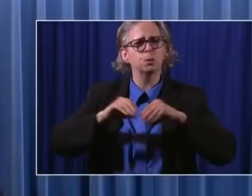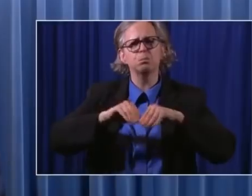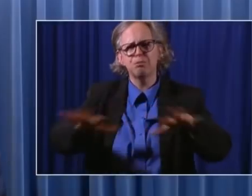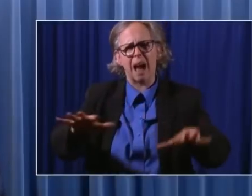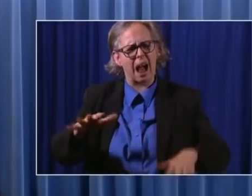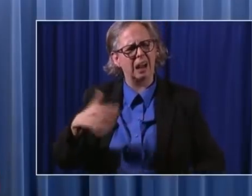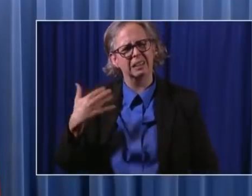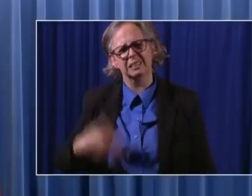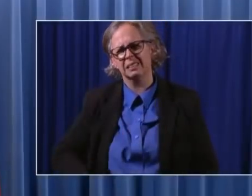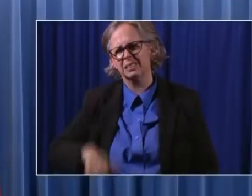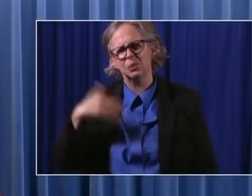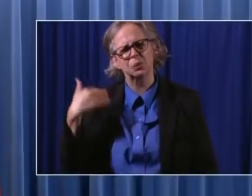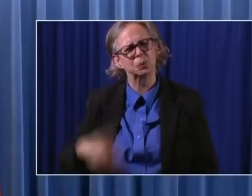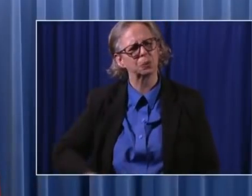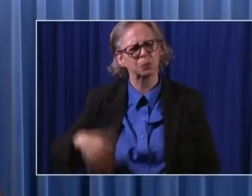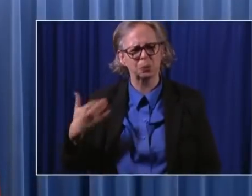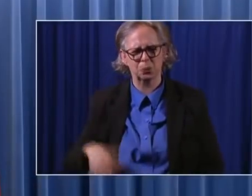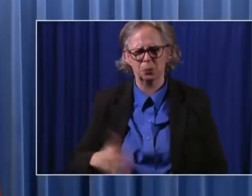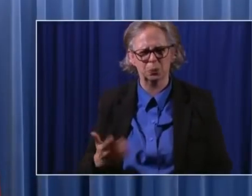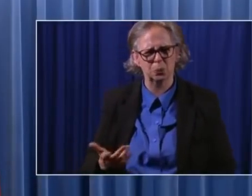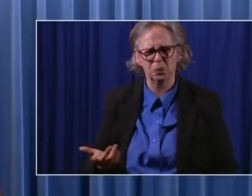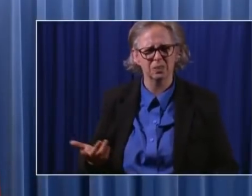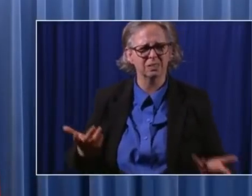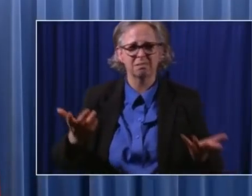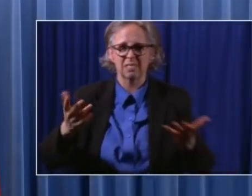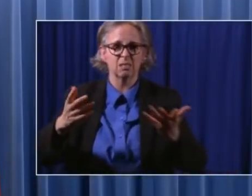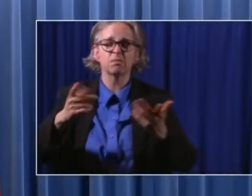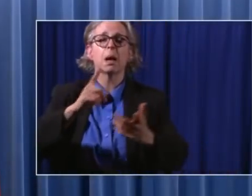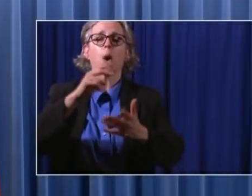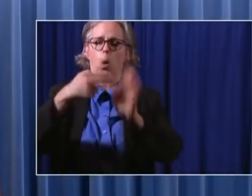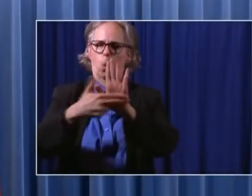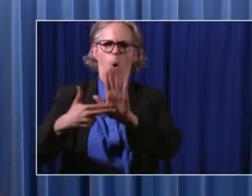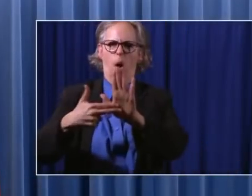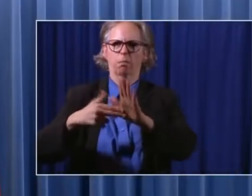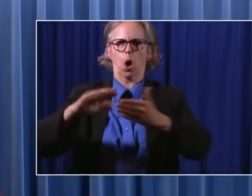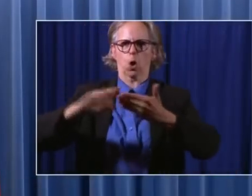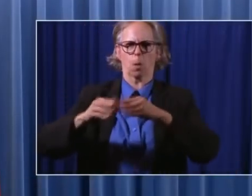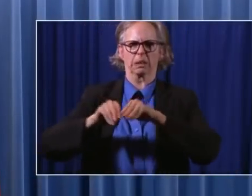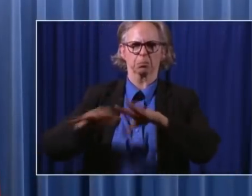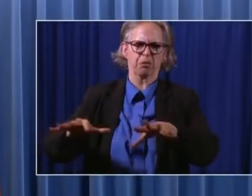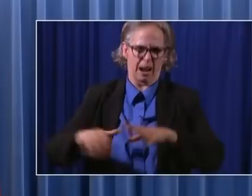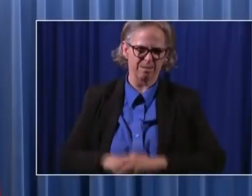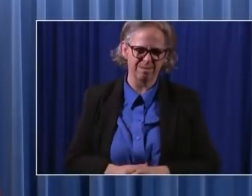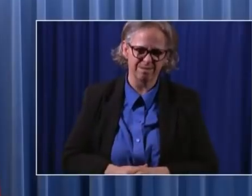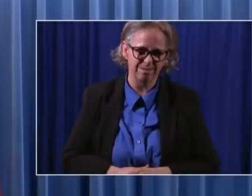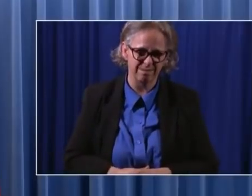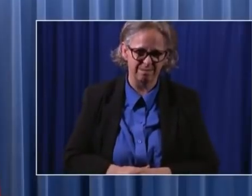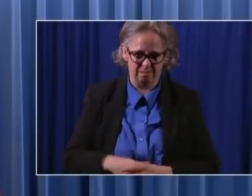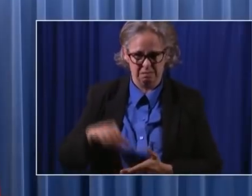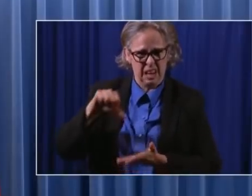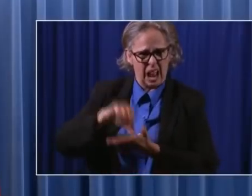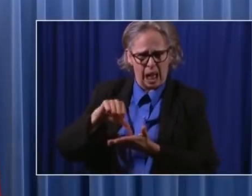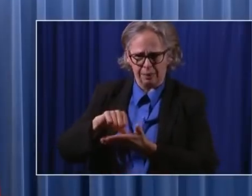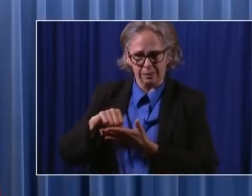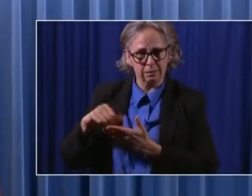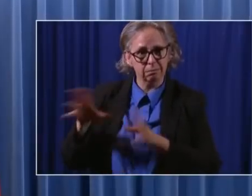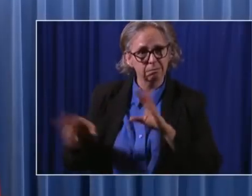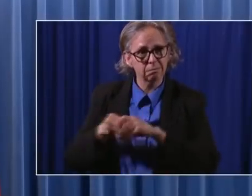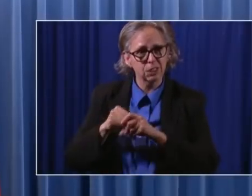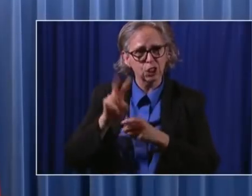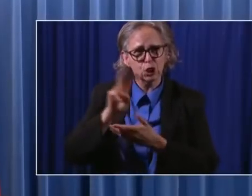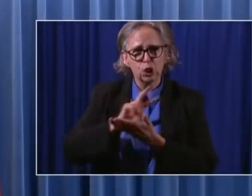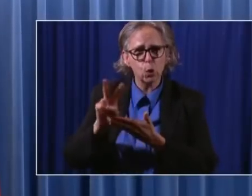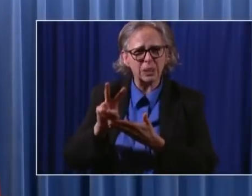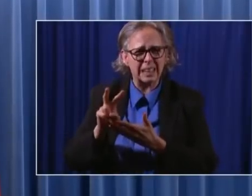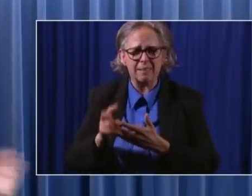spread. Athens County has more COVID-19 cases in the last 2 weeks than they've had